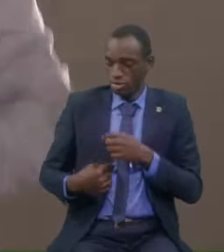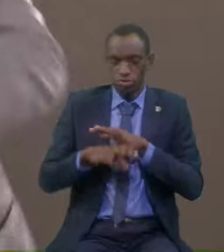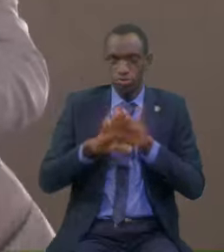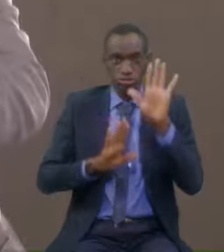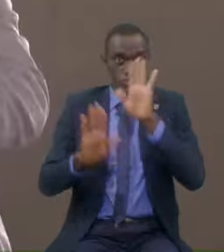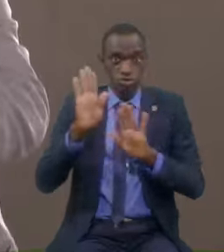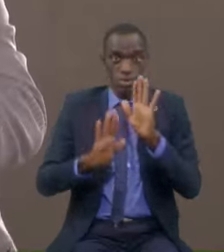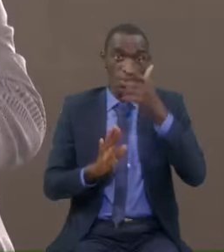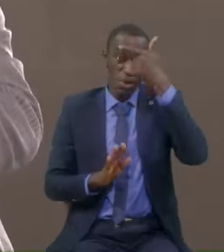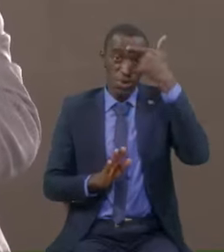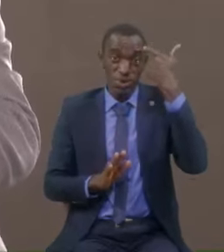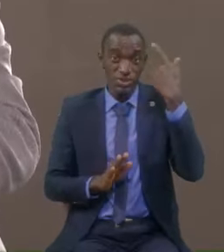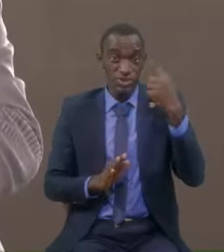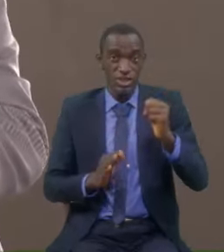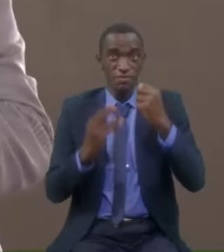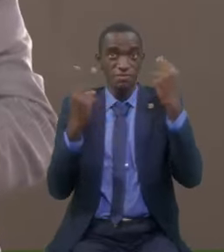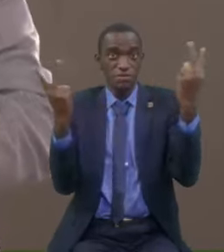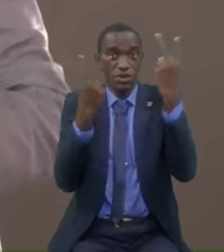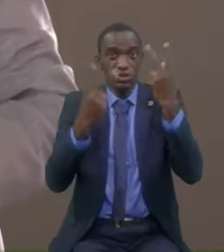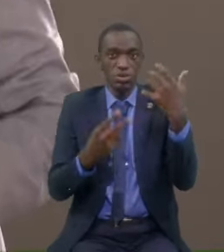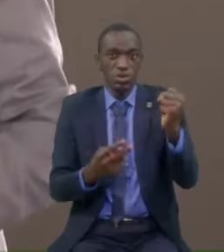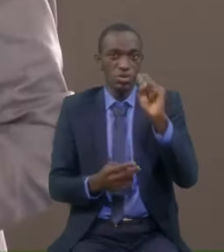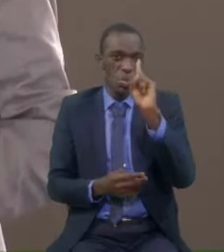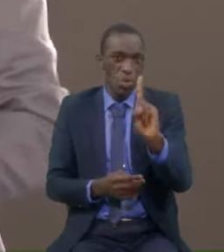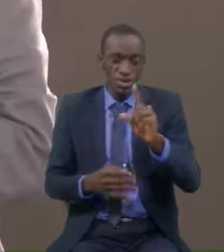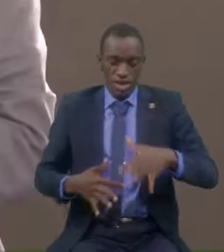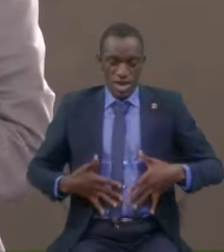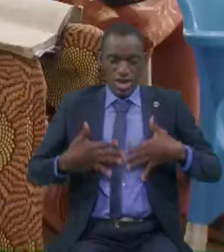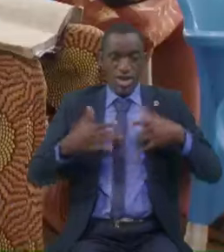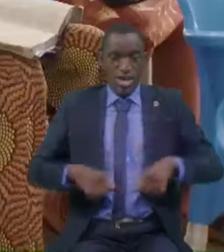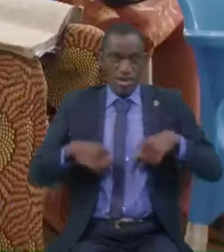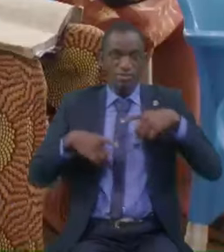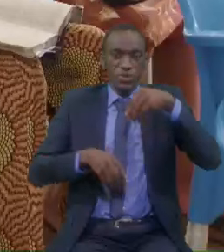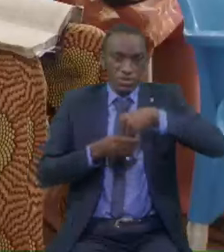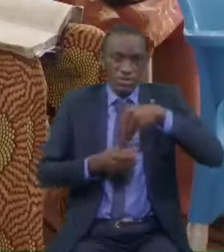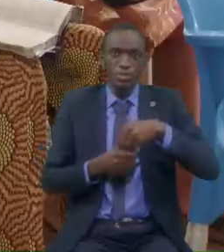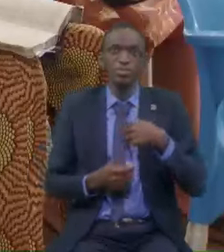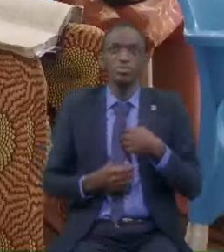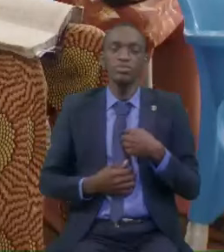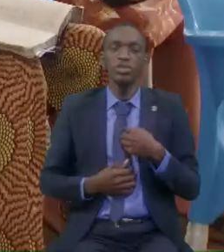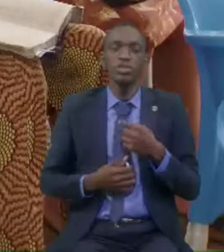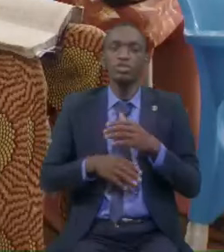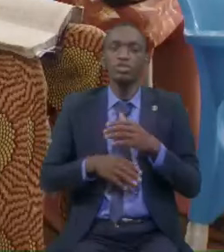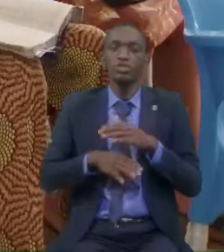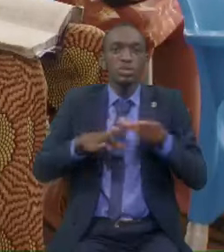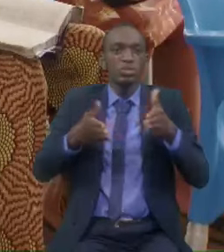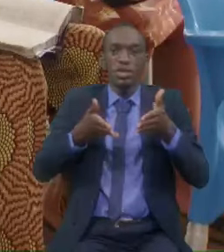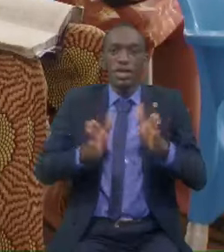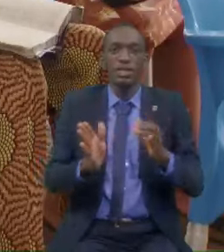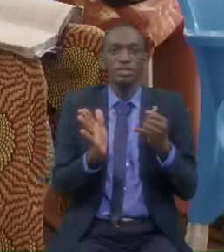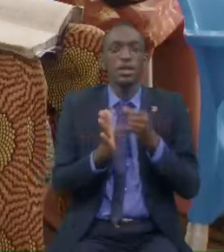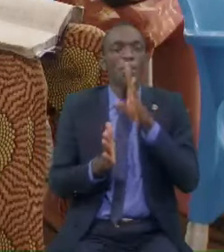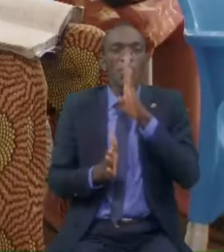the inside of me. Neither let it be afraid. The Lord multiply